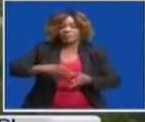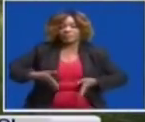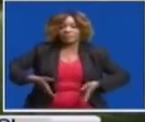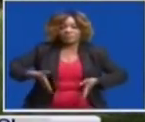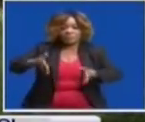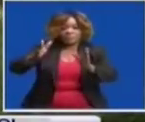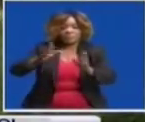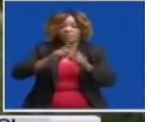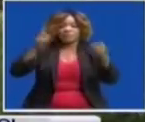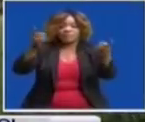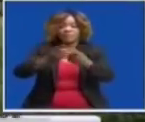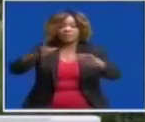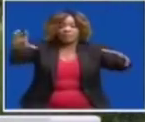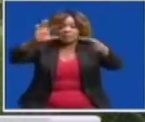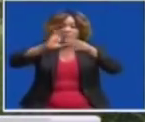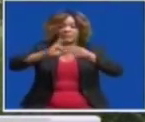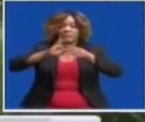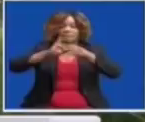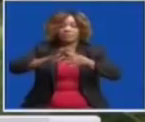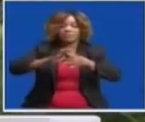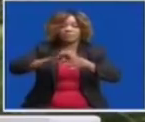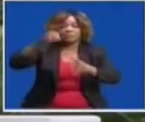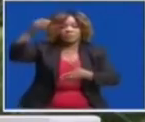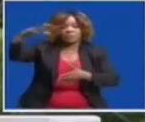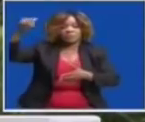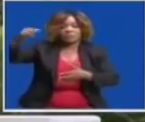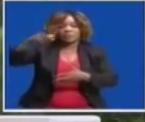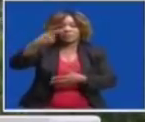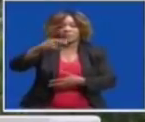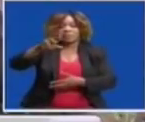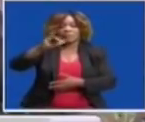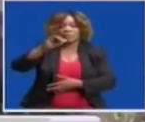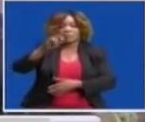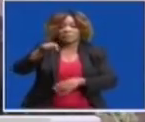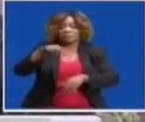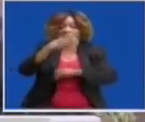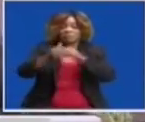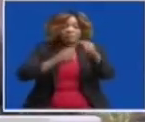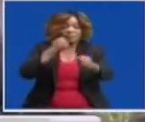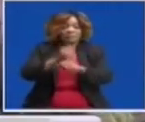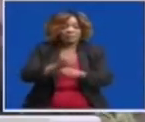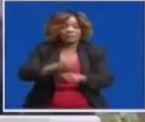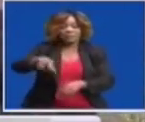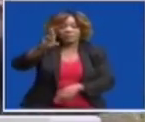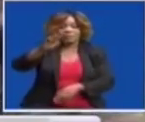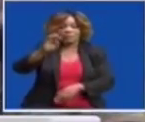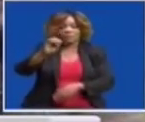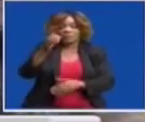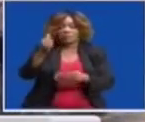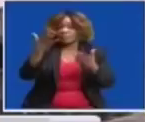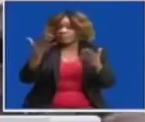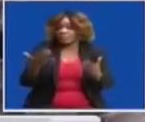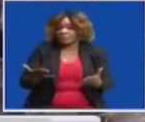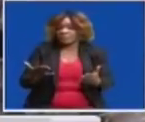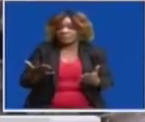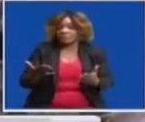expecting to be connected to the national electricity grid by August this year. The Rural Electrification Authority, REA,